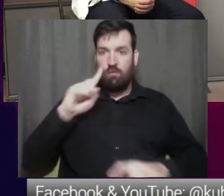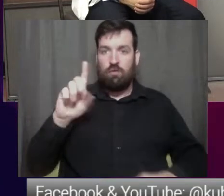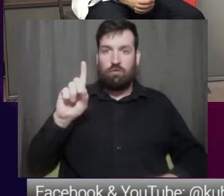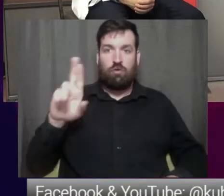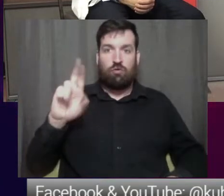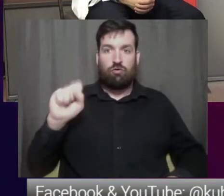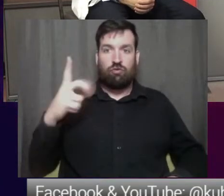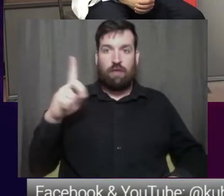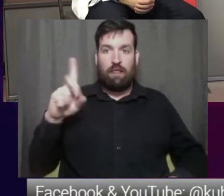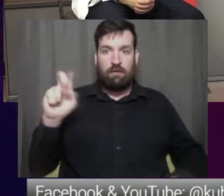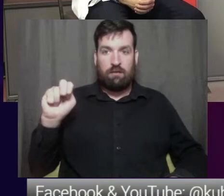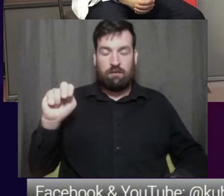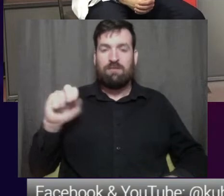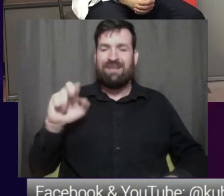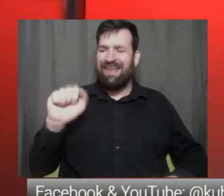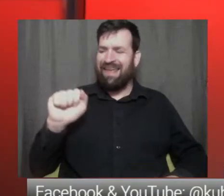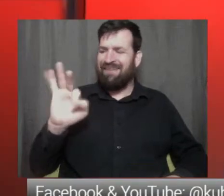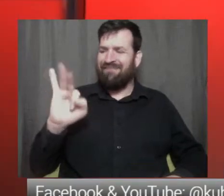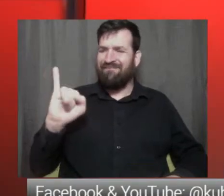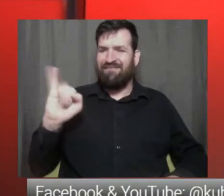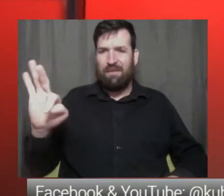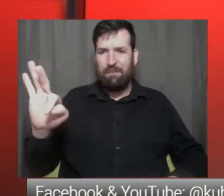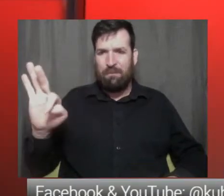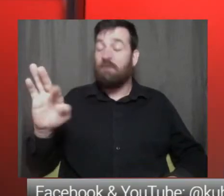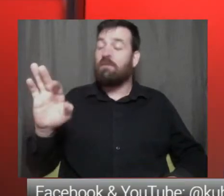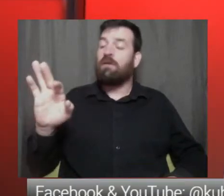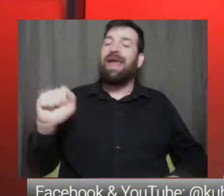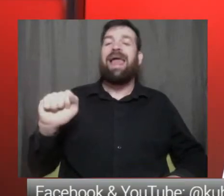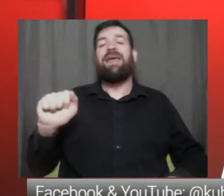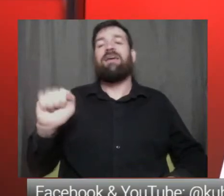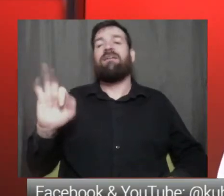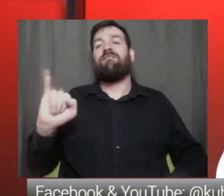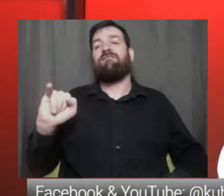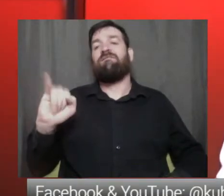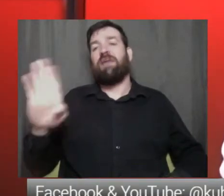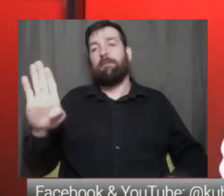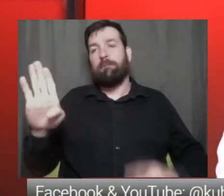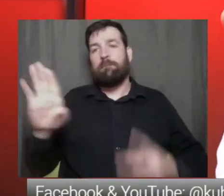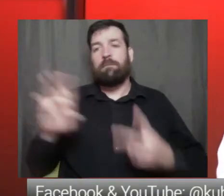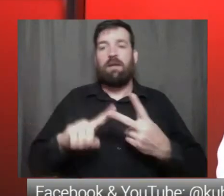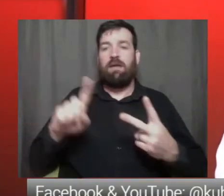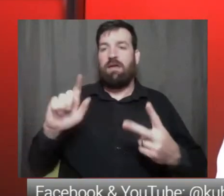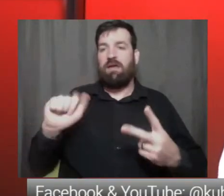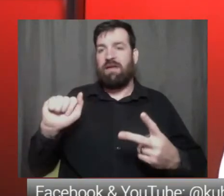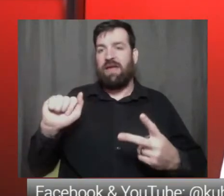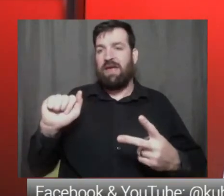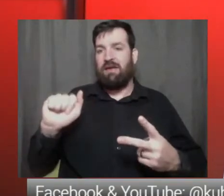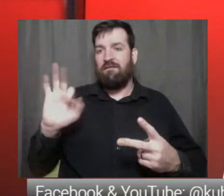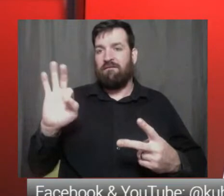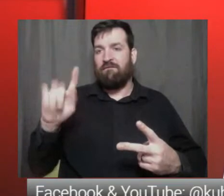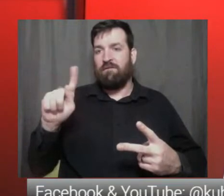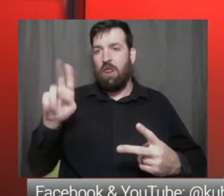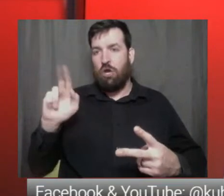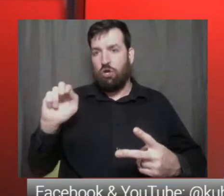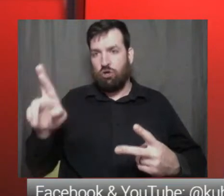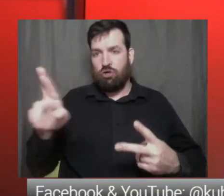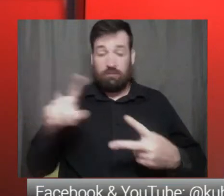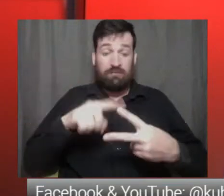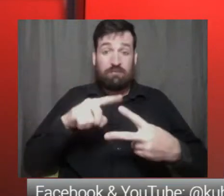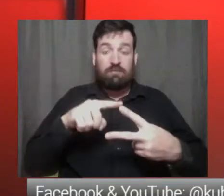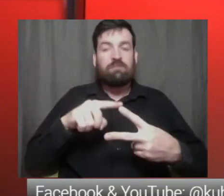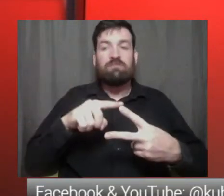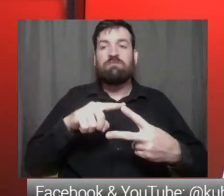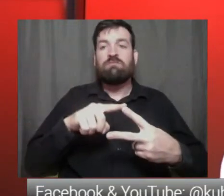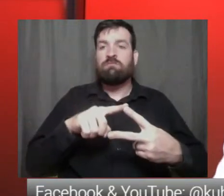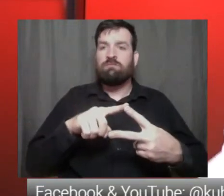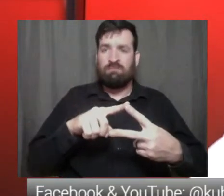between Afib and aflutter? Yes. So atrial fibrillation, everything is chaotic within these top chambers of the heart. Okay.